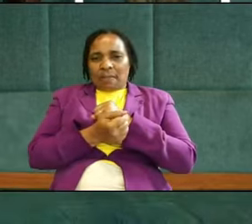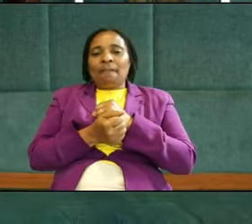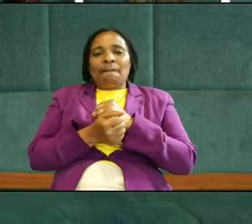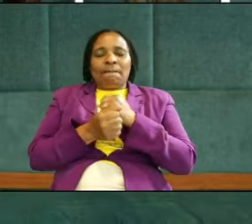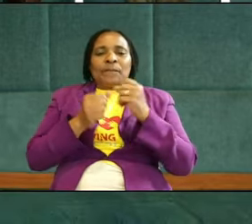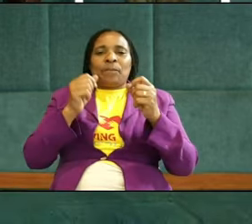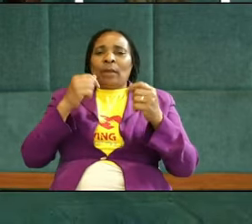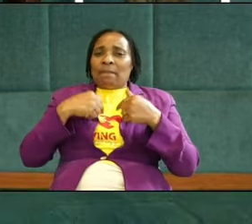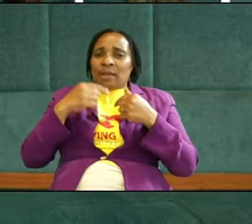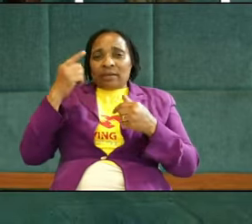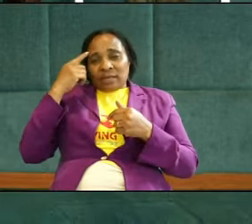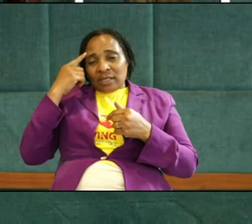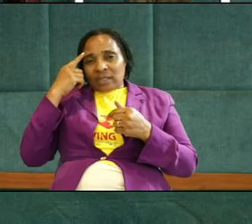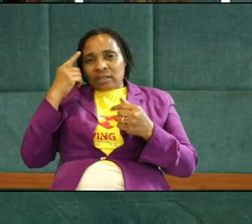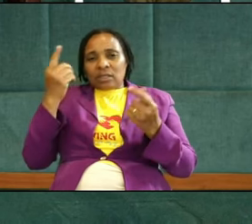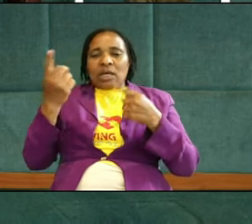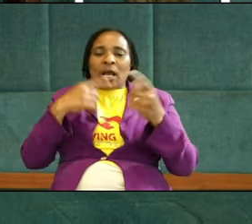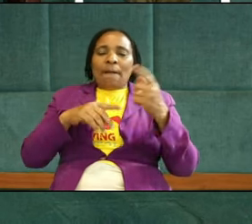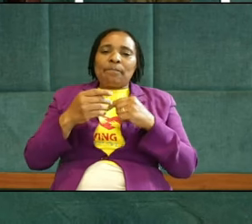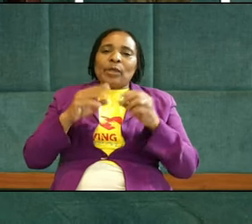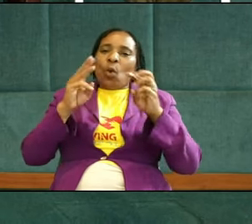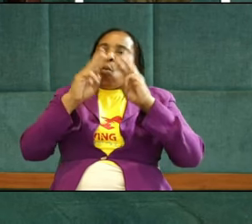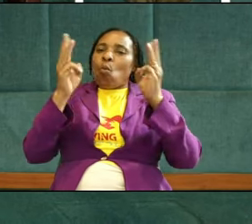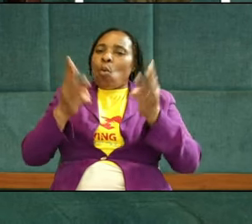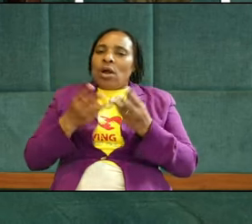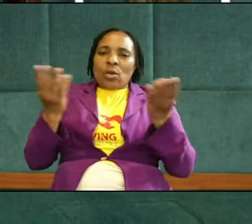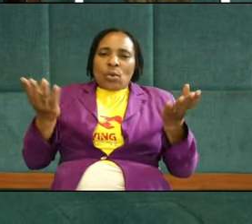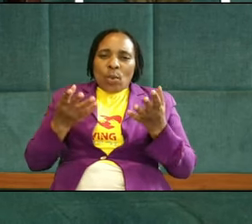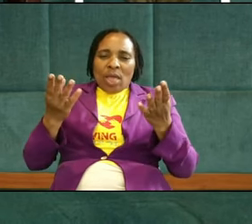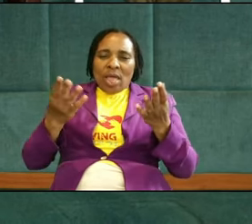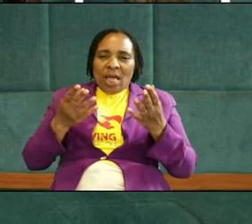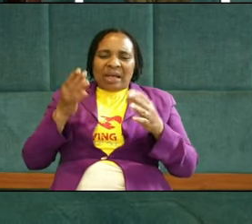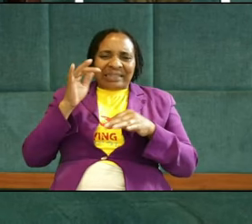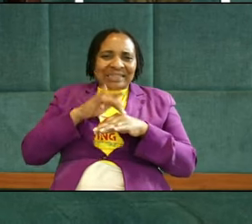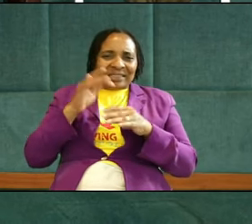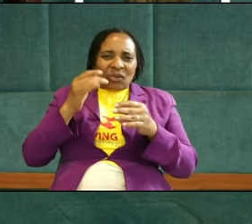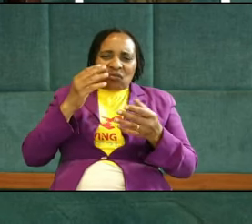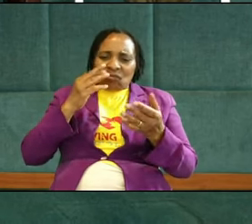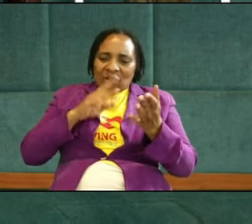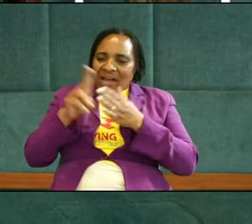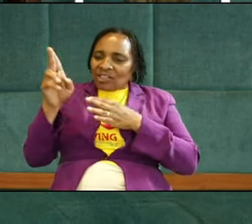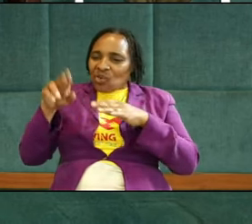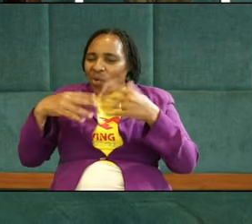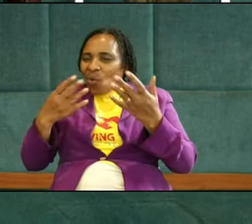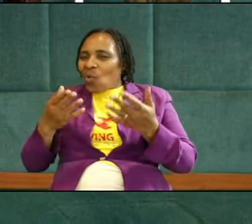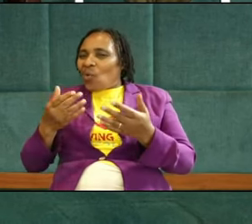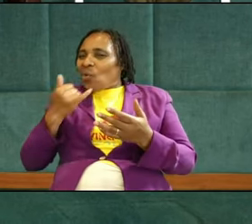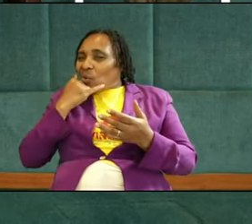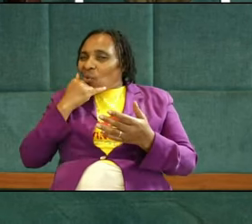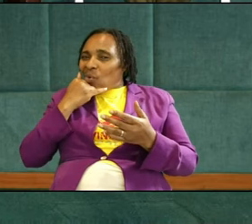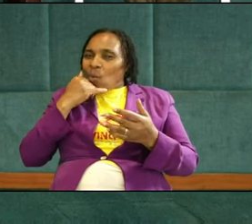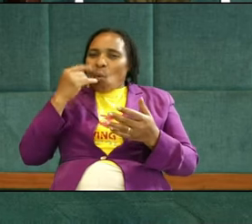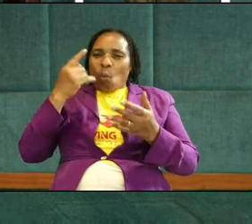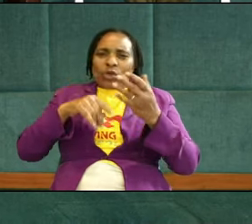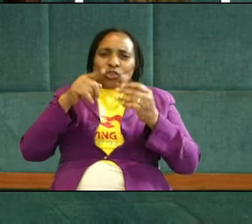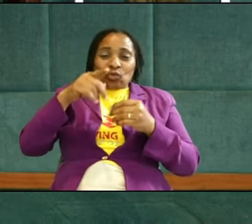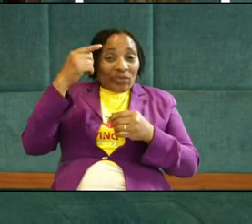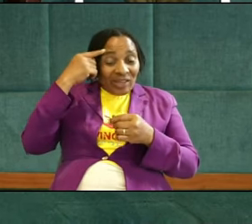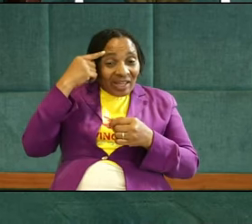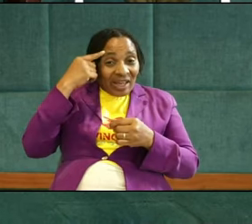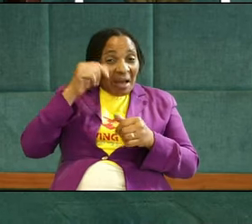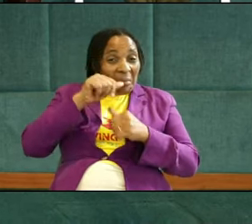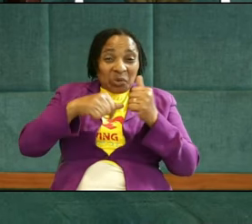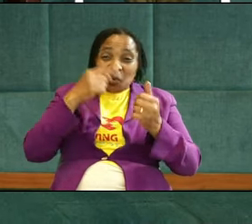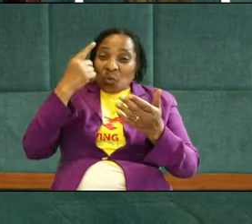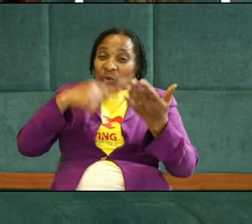I think we have come to a point in the world where the sense of right or wrong is just based on what I think about what is right and